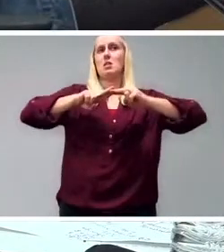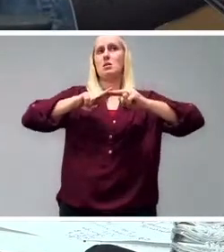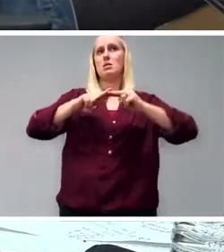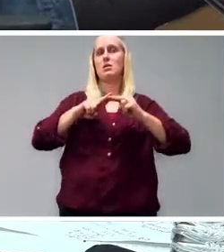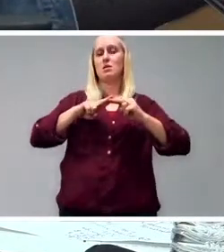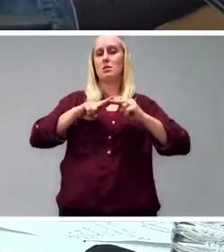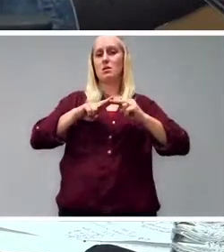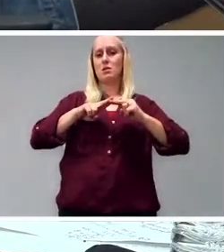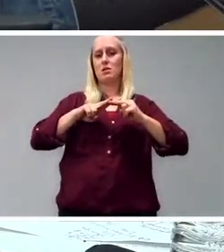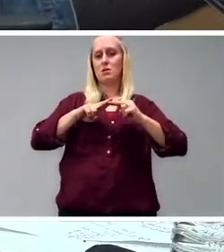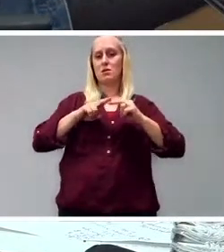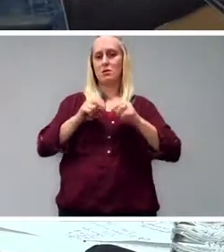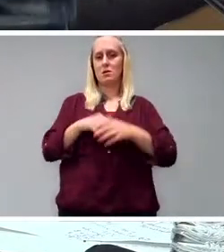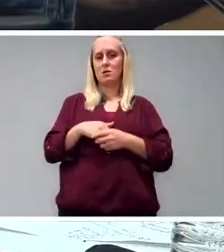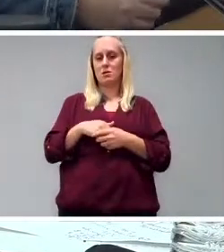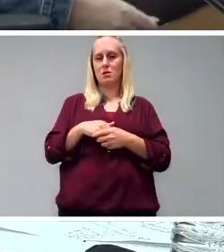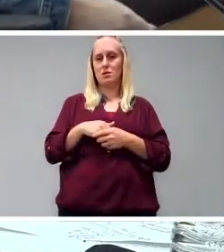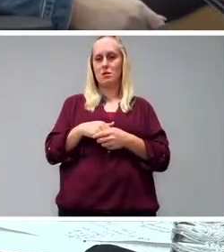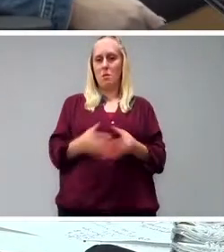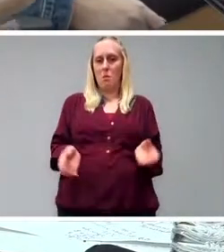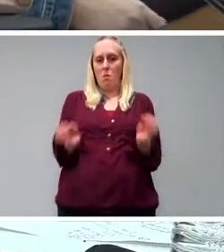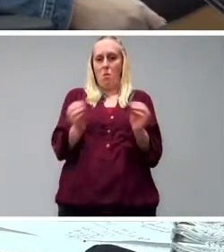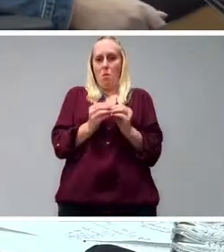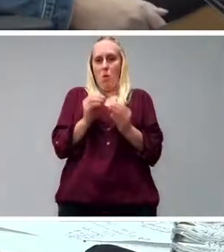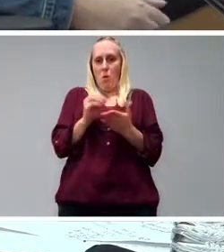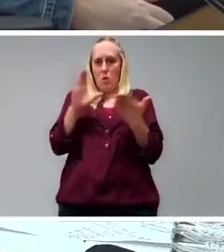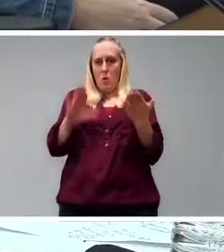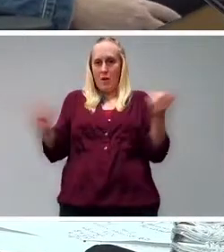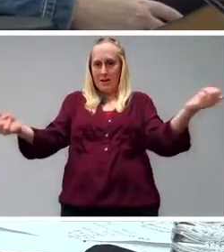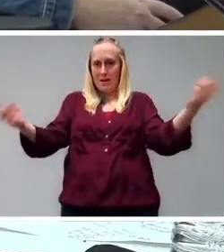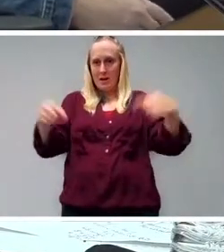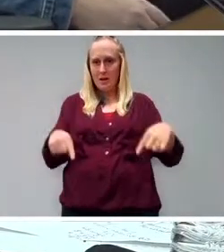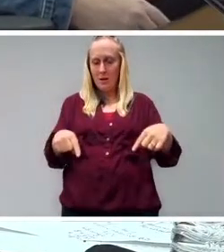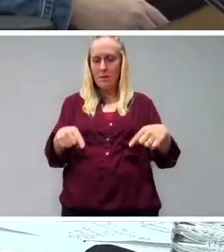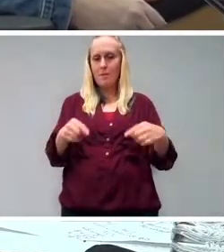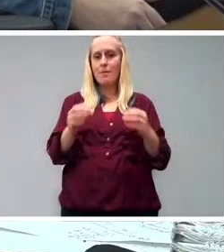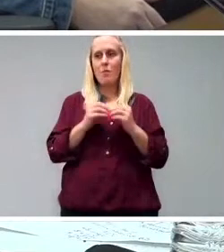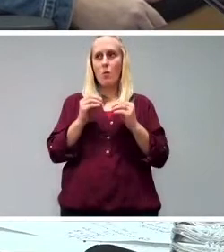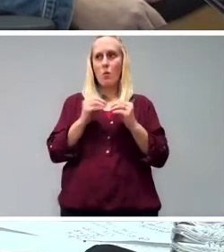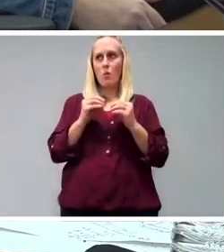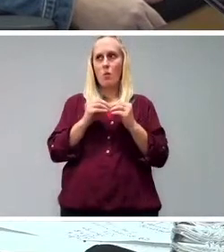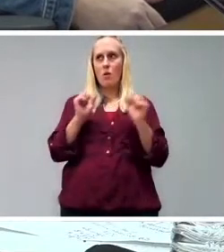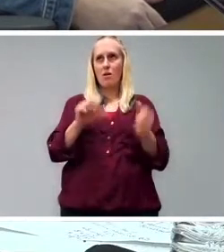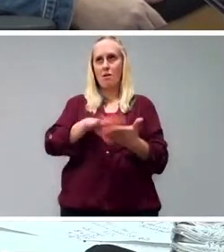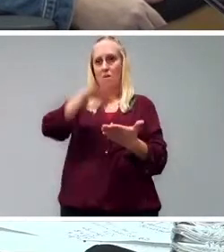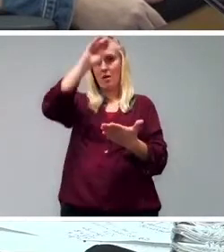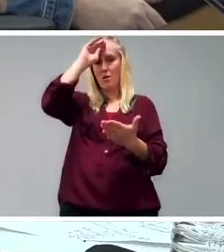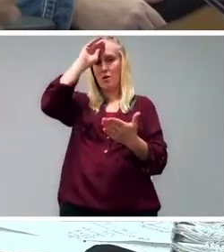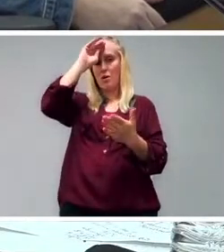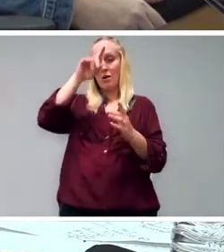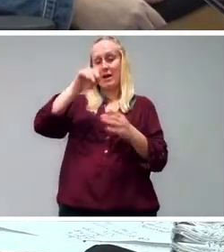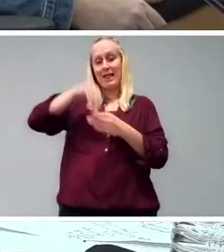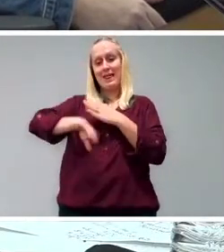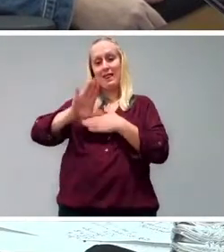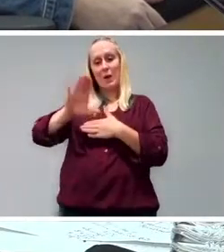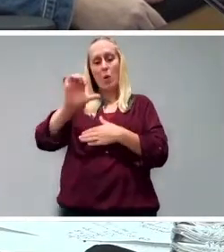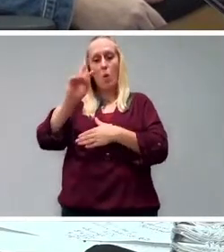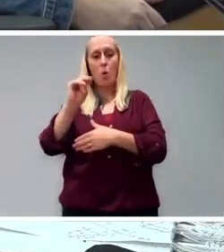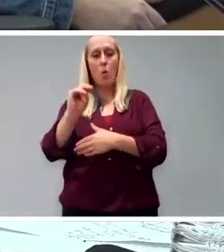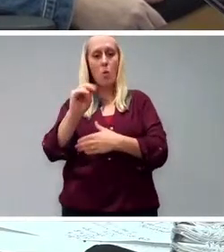list, all 13,000 could have learned some of these elements back in their school or here? What does it